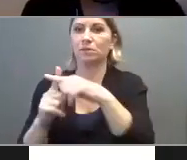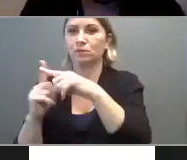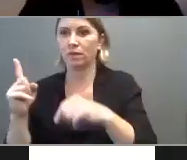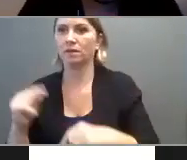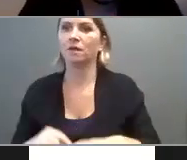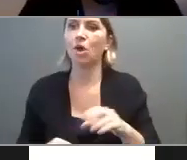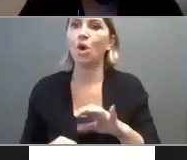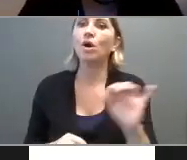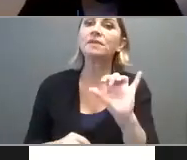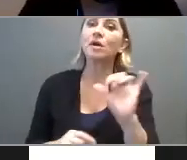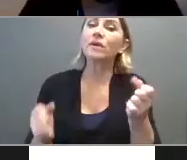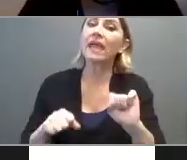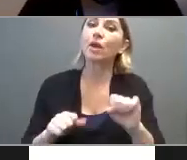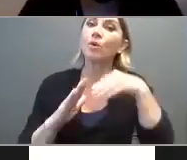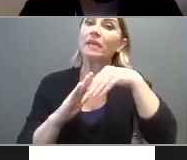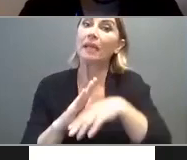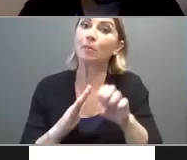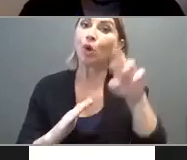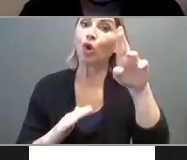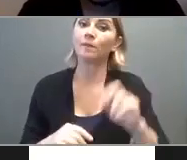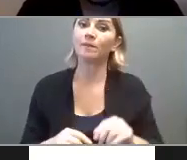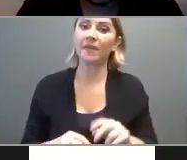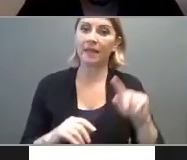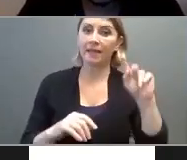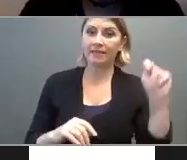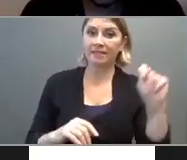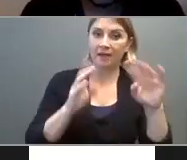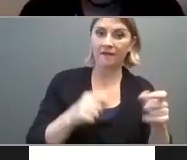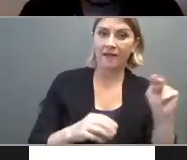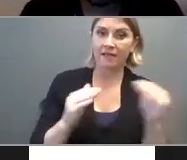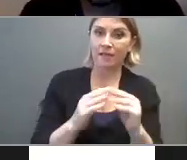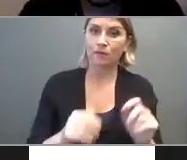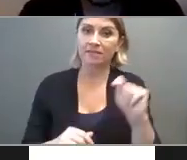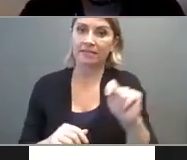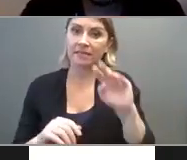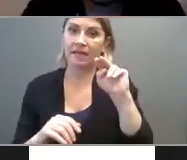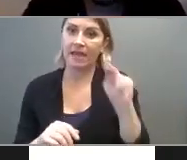we can also go much deeper. We have T of n equals to T of n by 8